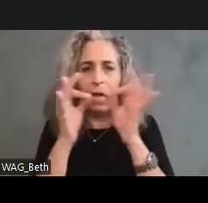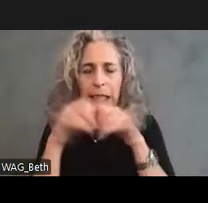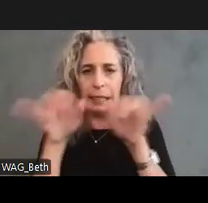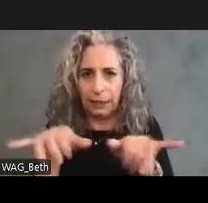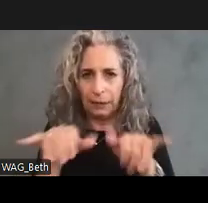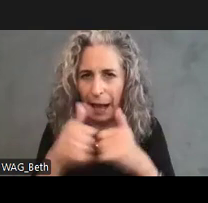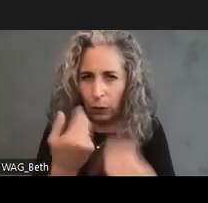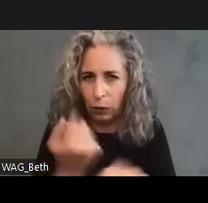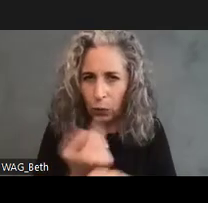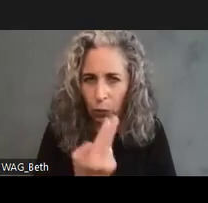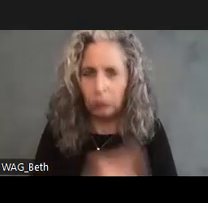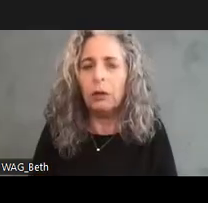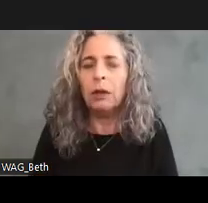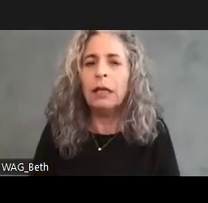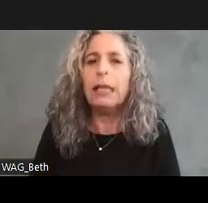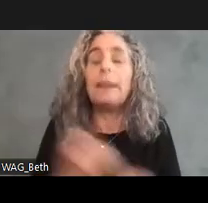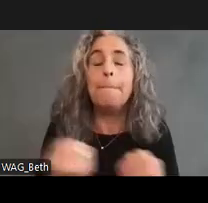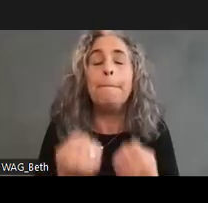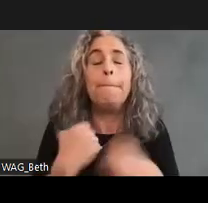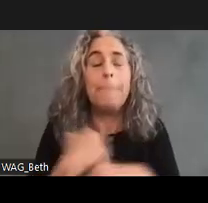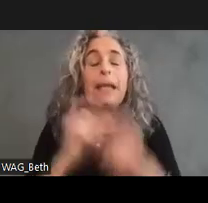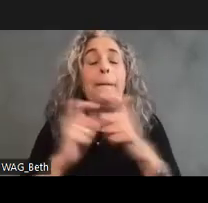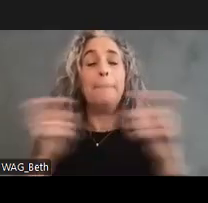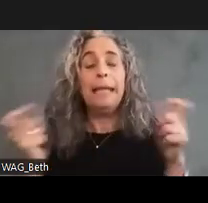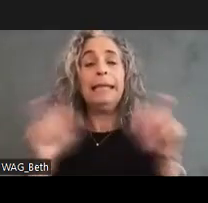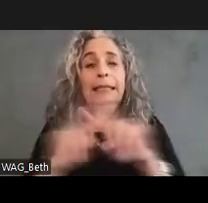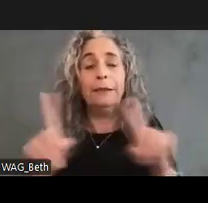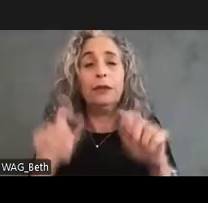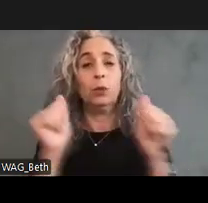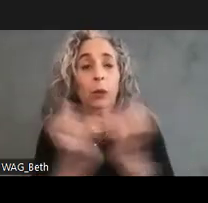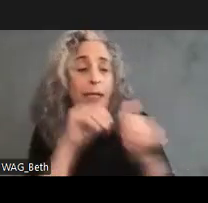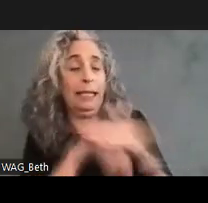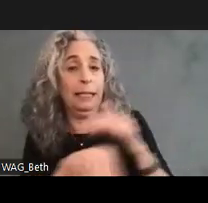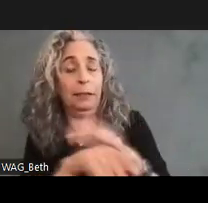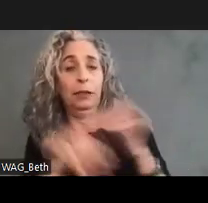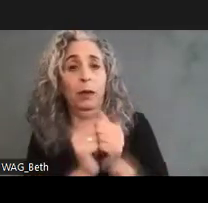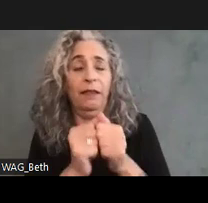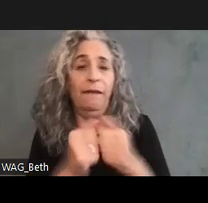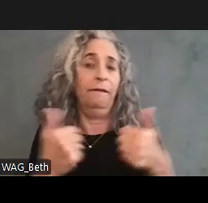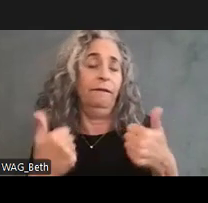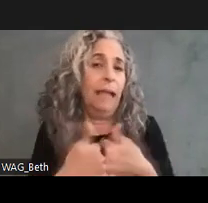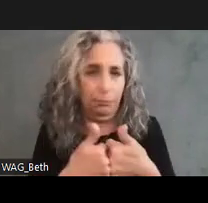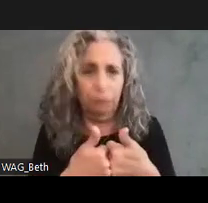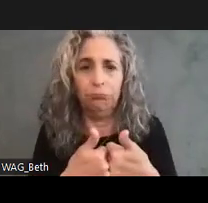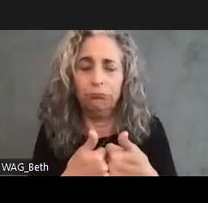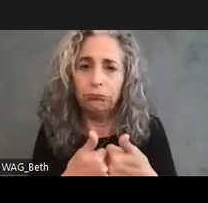such a big difference for accessibility in video games and really change the way we interact and play with video games.